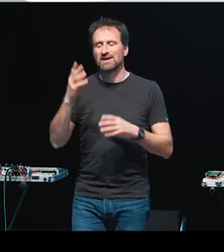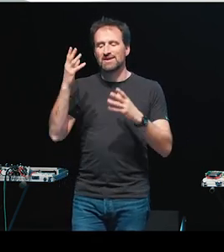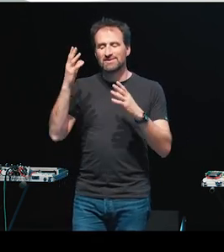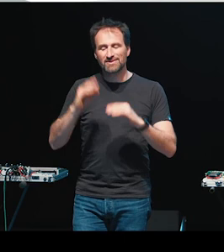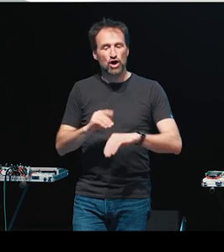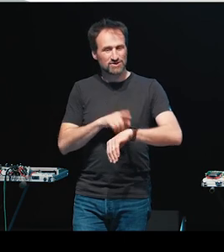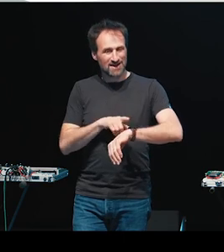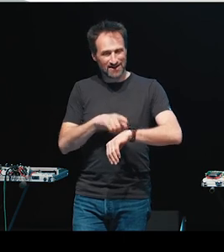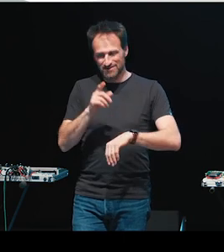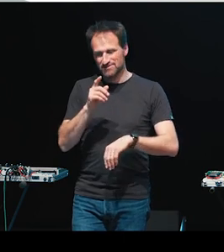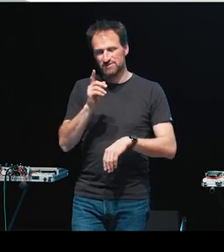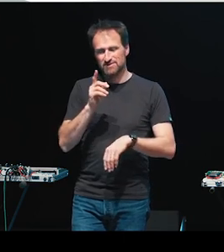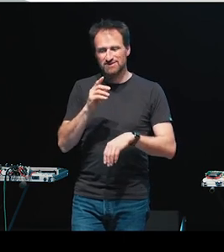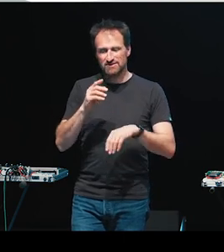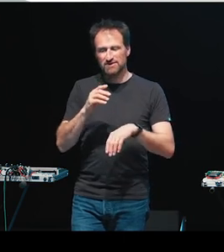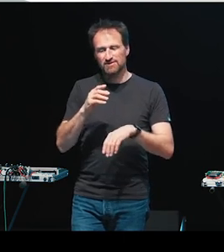fast as the slowest piece of data.